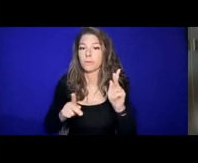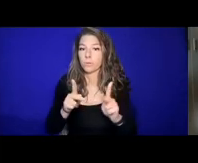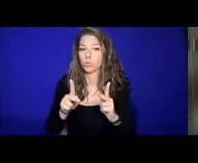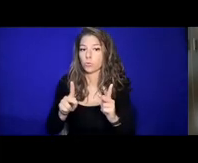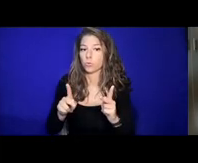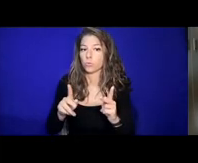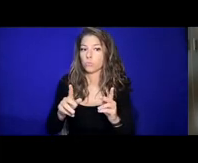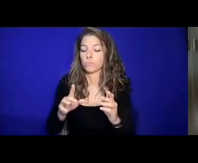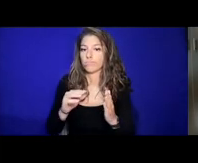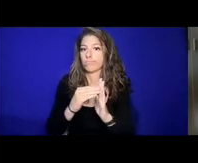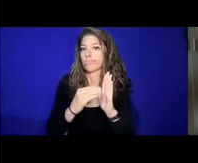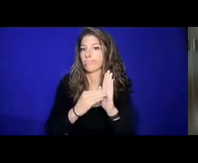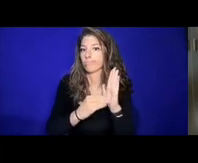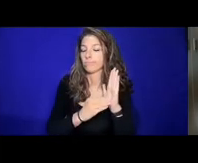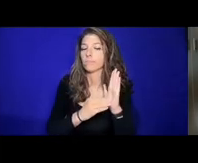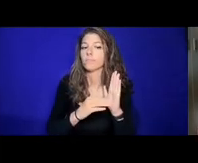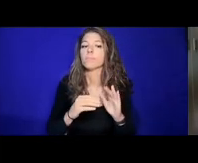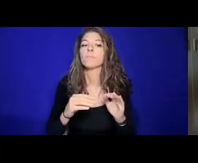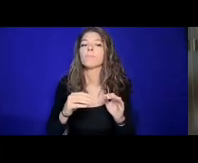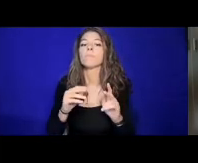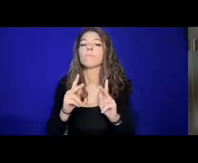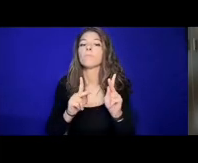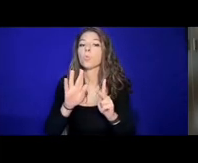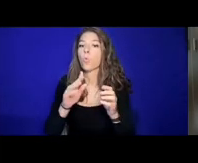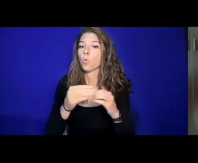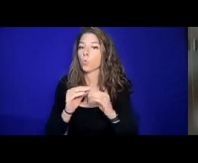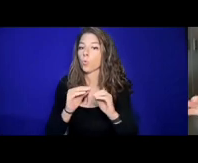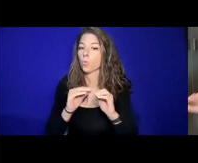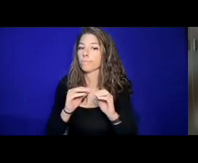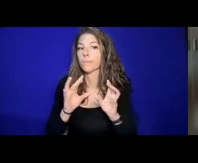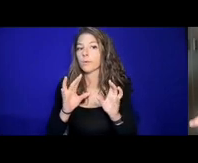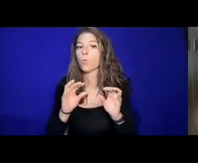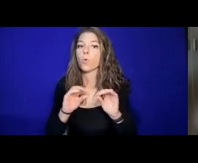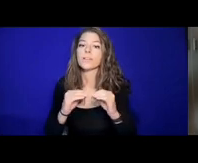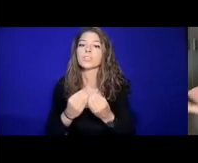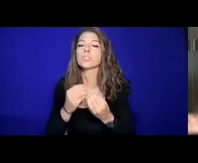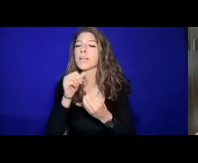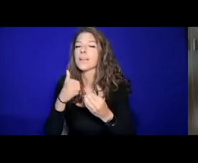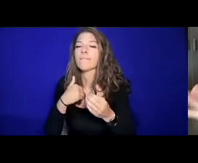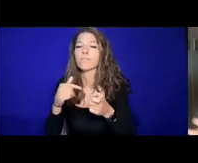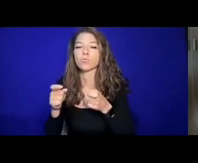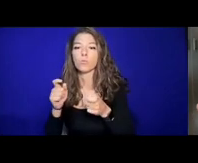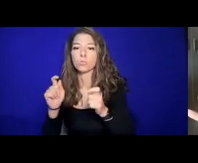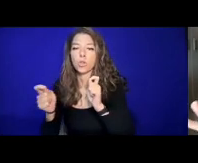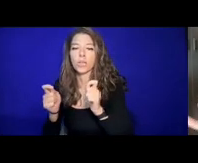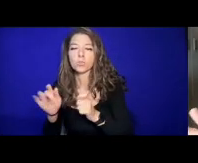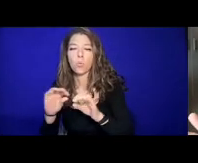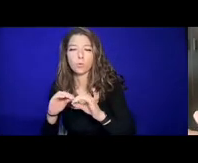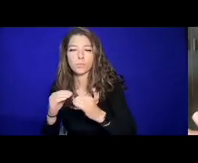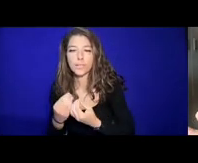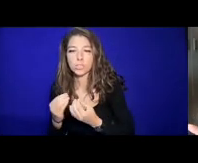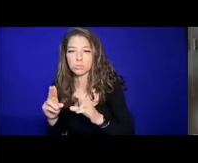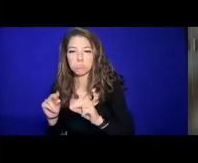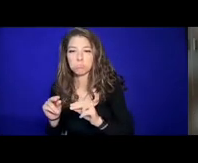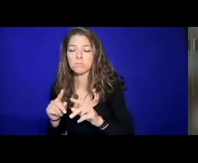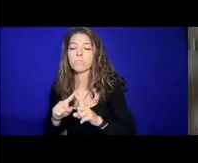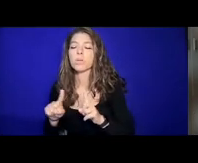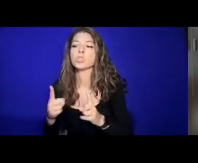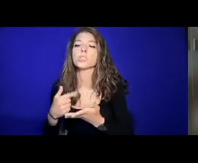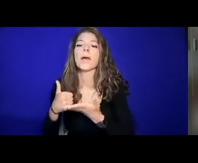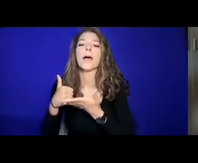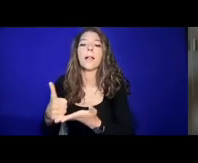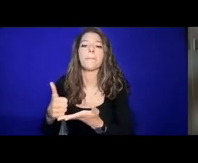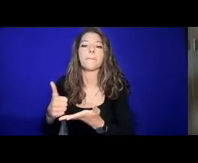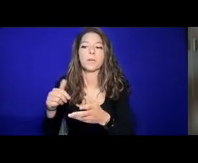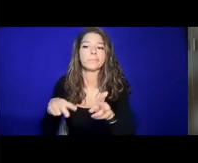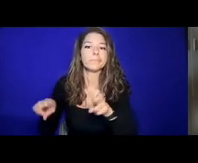are additional individuals at your organization that have slightly less control over changing your organization's registration, but